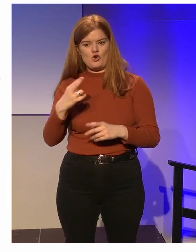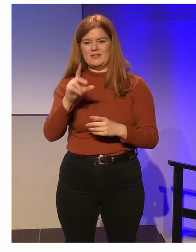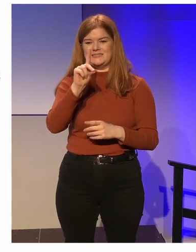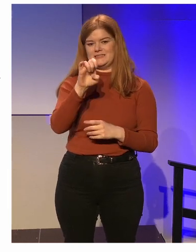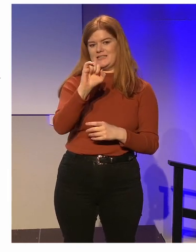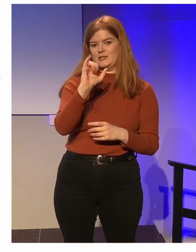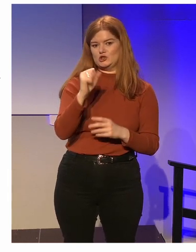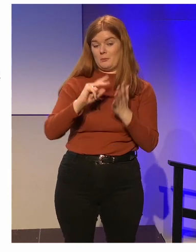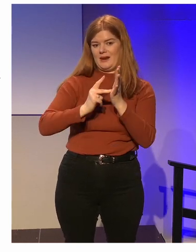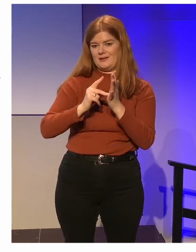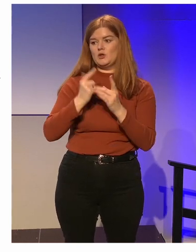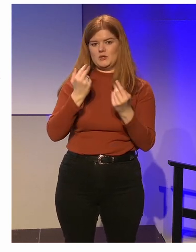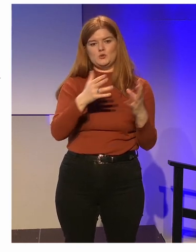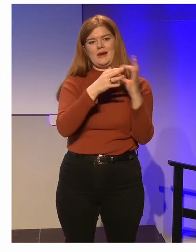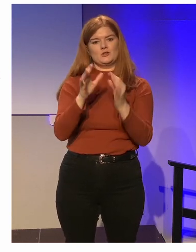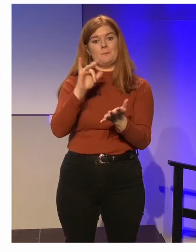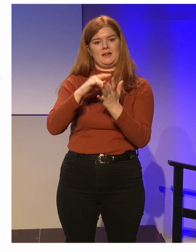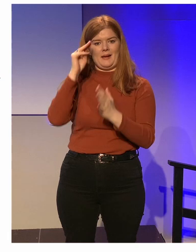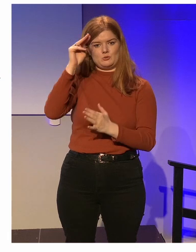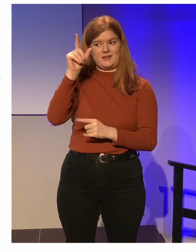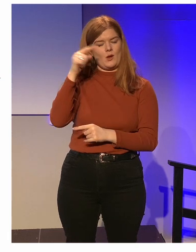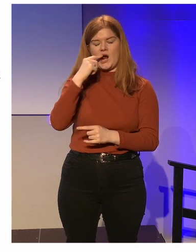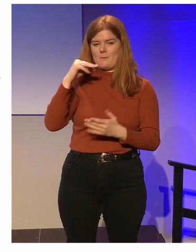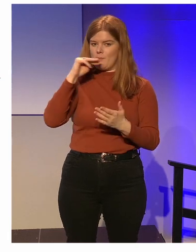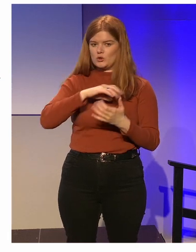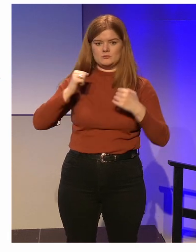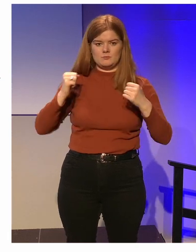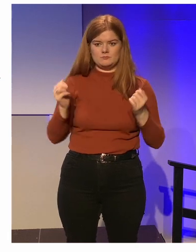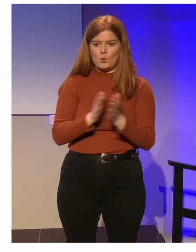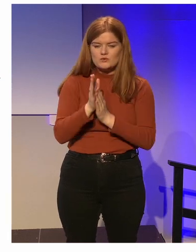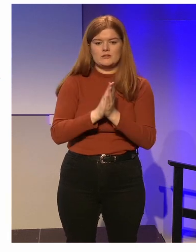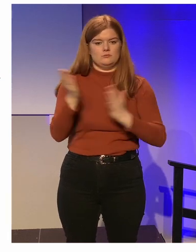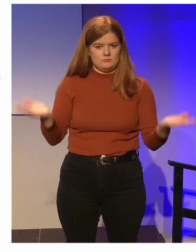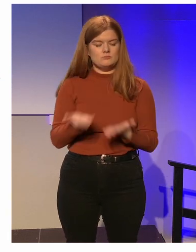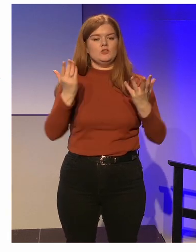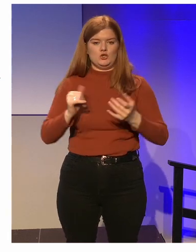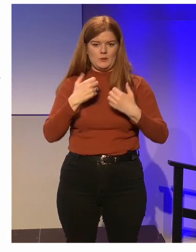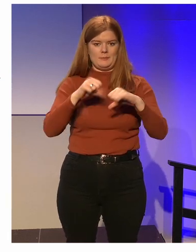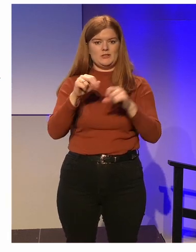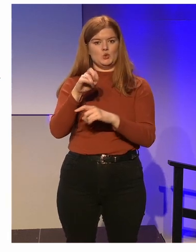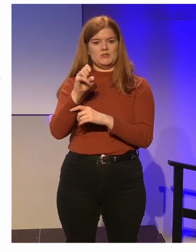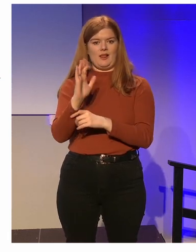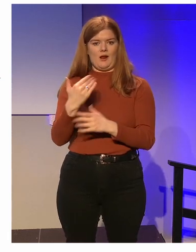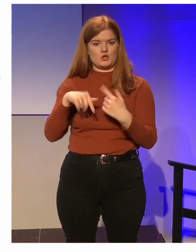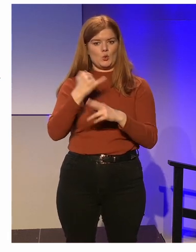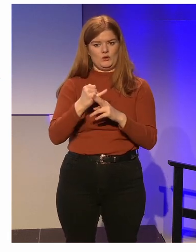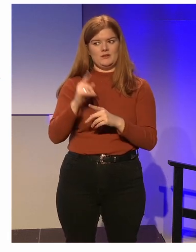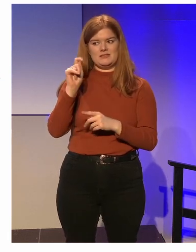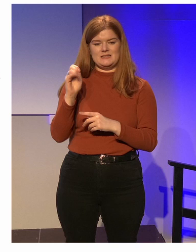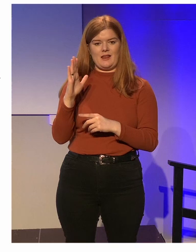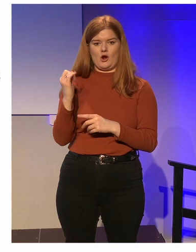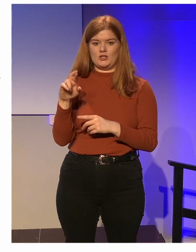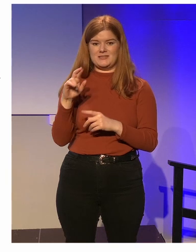DESH plan, connect it to middle management. They were our key drivers in implementing UDL into our school. It was the TLAR